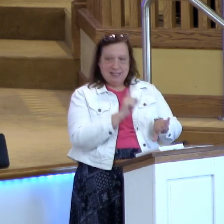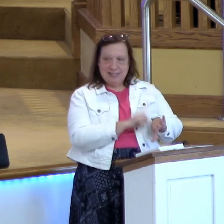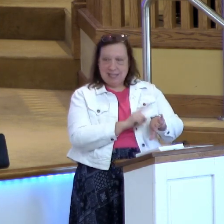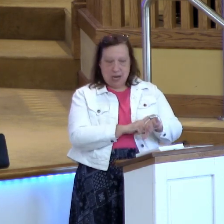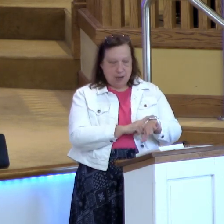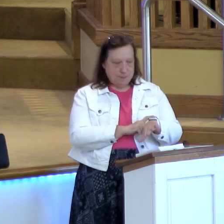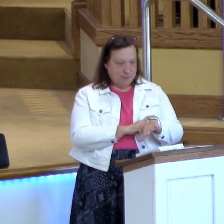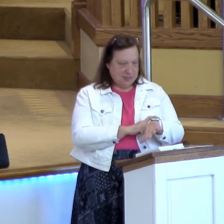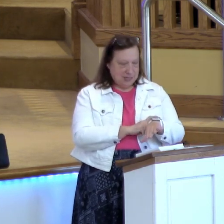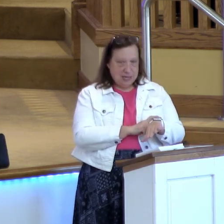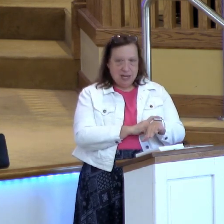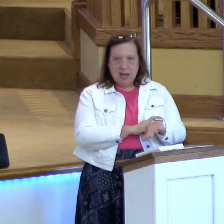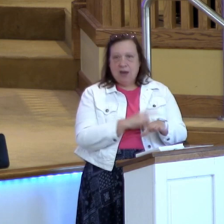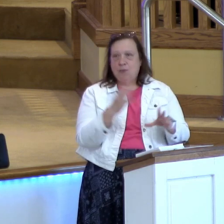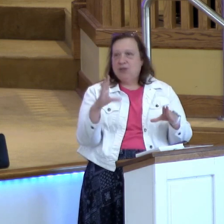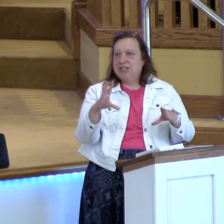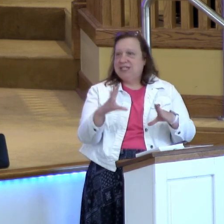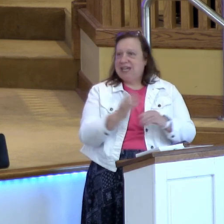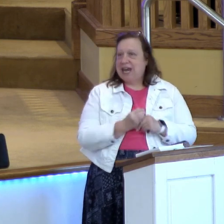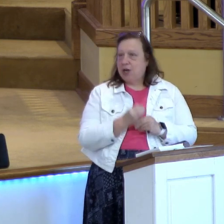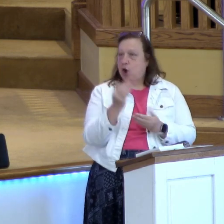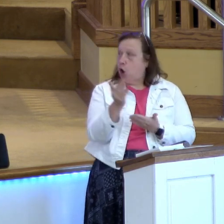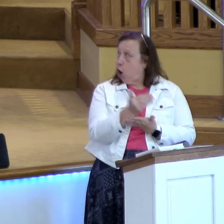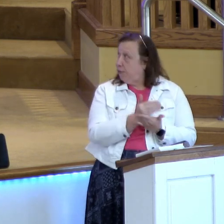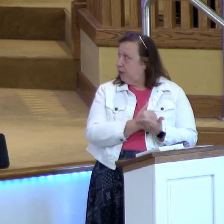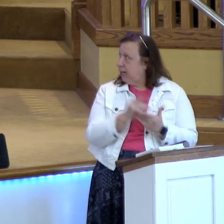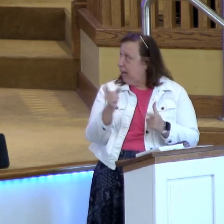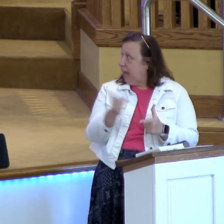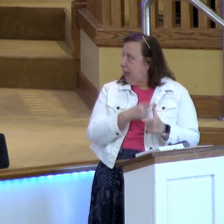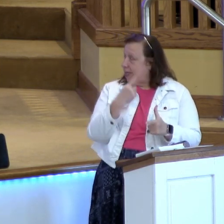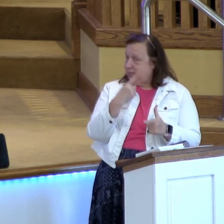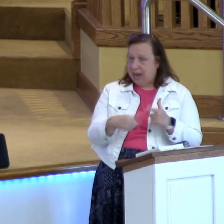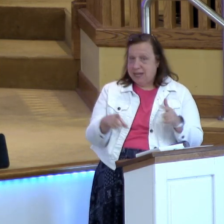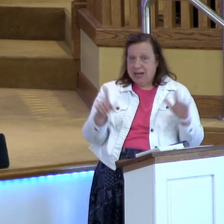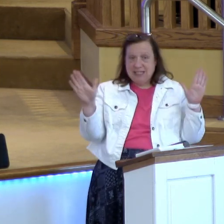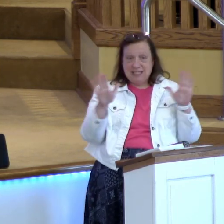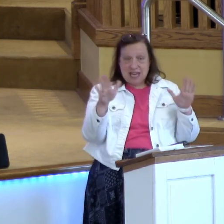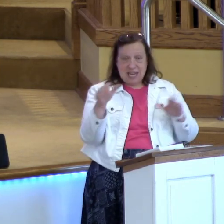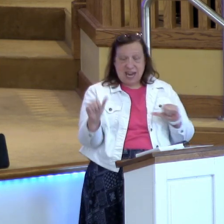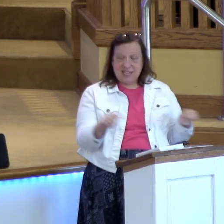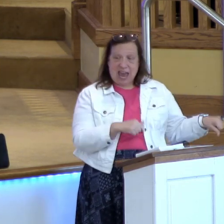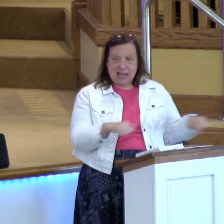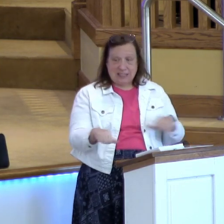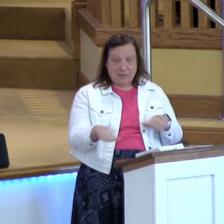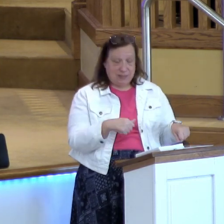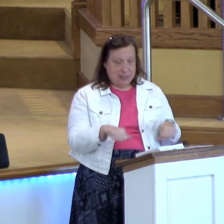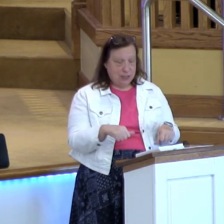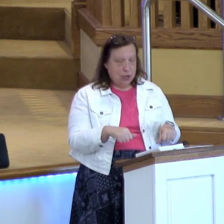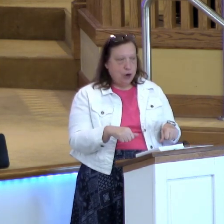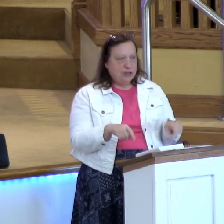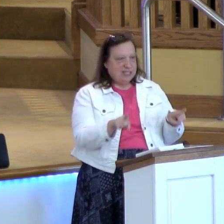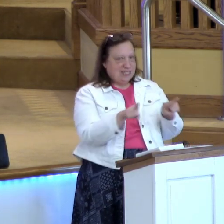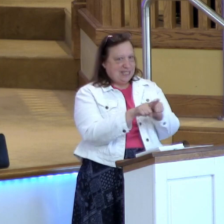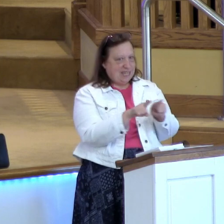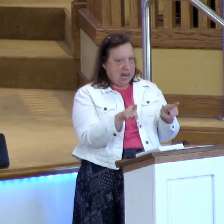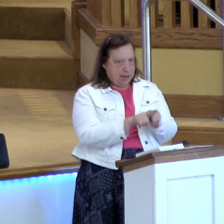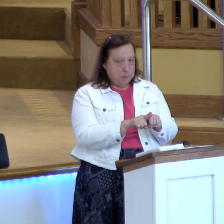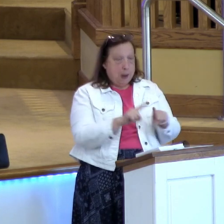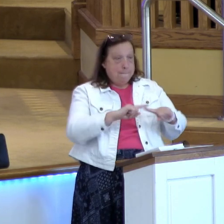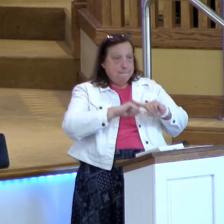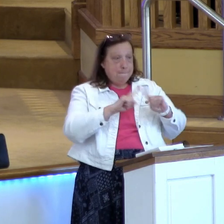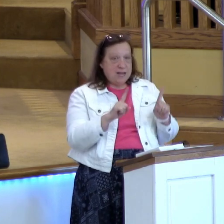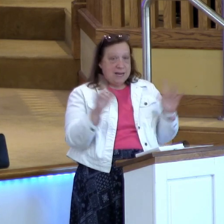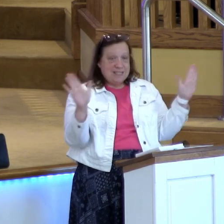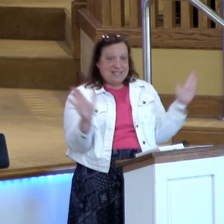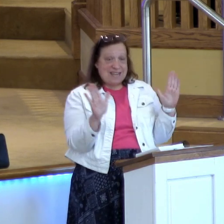ready, and we'll take up our offering. And then, of course, Sunday's activities are back to normal, except Sunday evening we